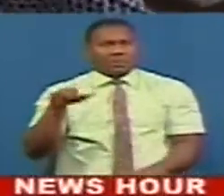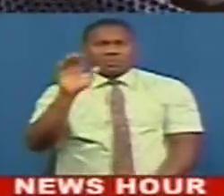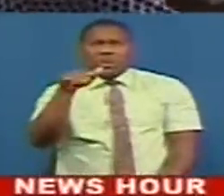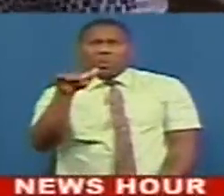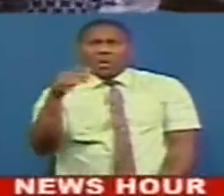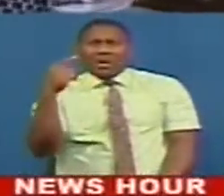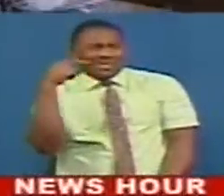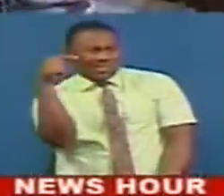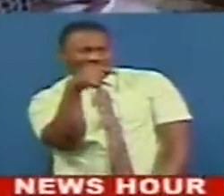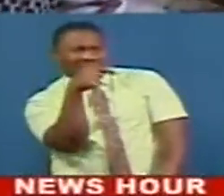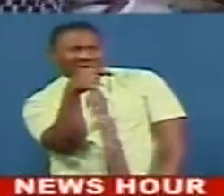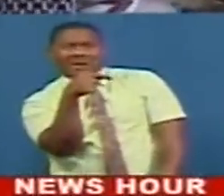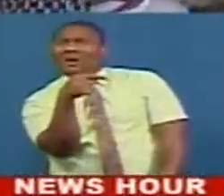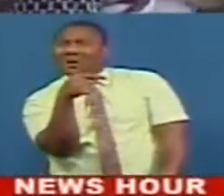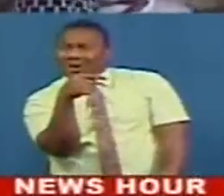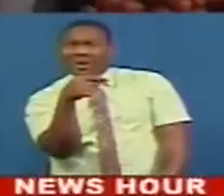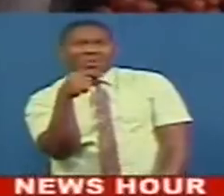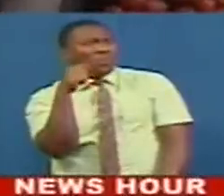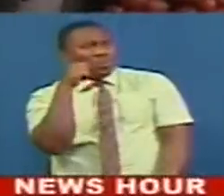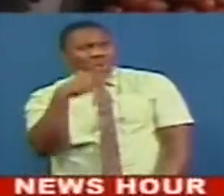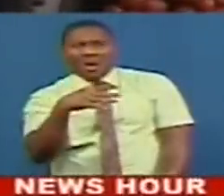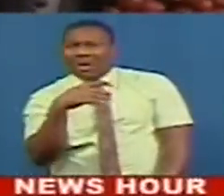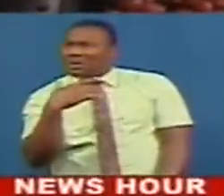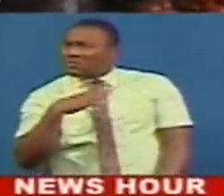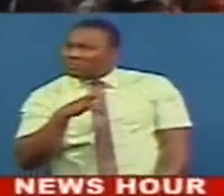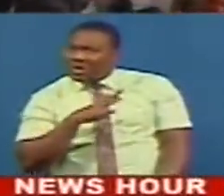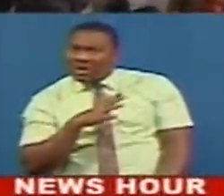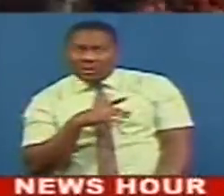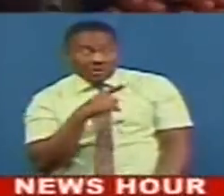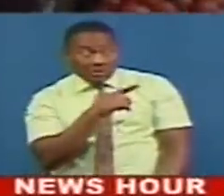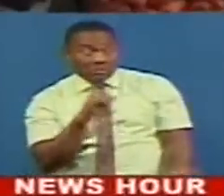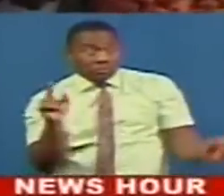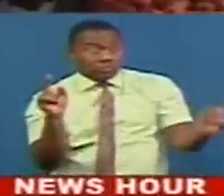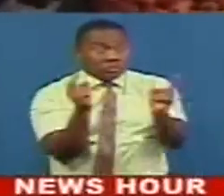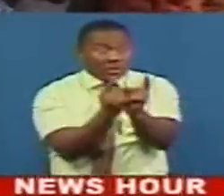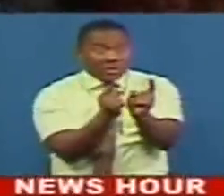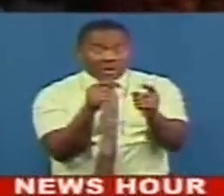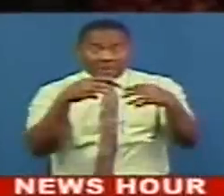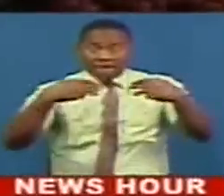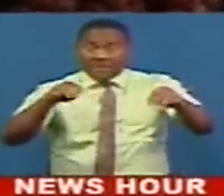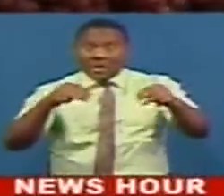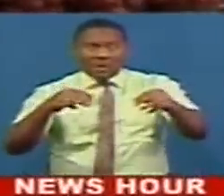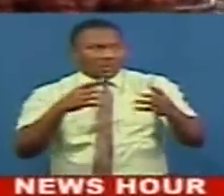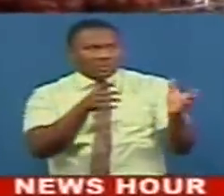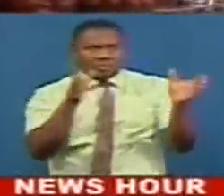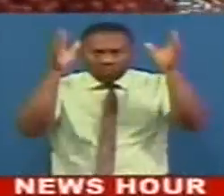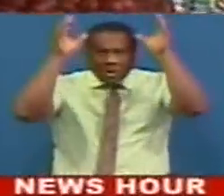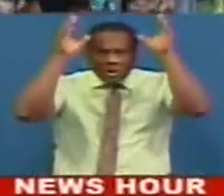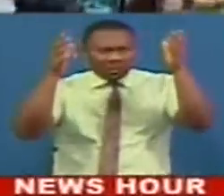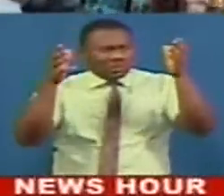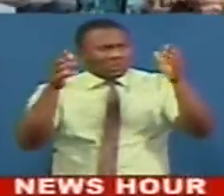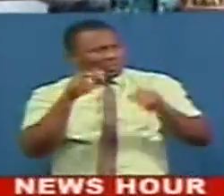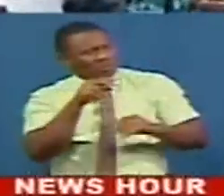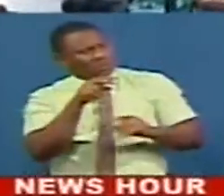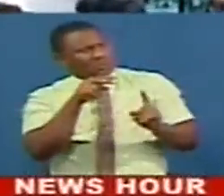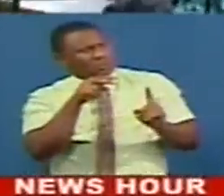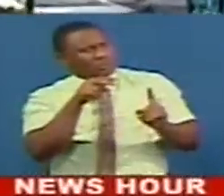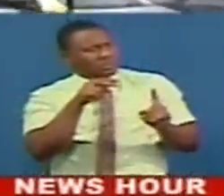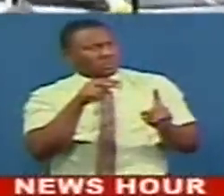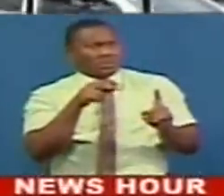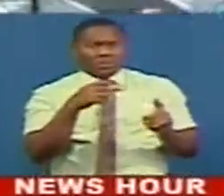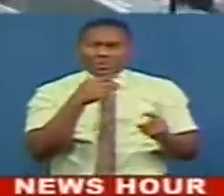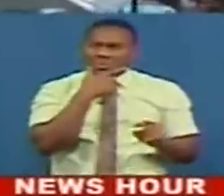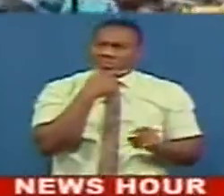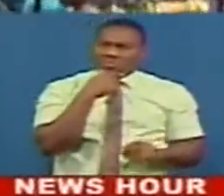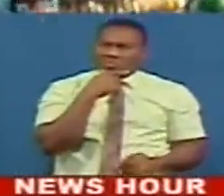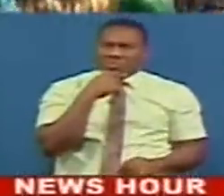the attention of GBC 24 to the lady after Fadila had met her in the market and offered to carry her load. Madame